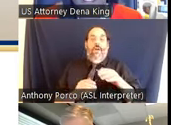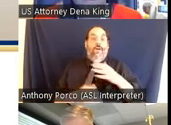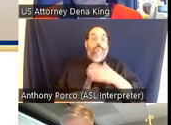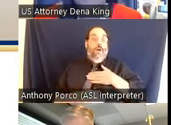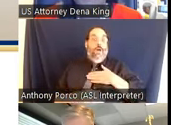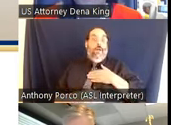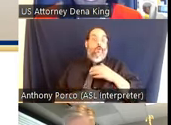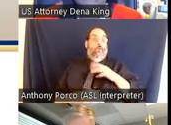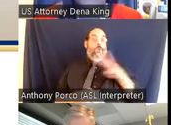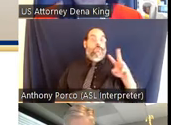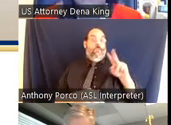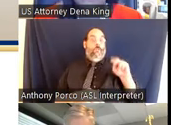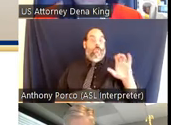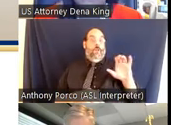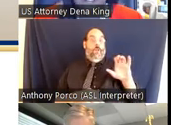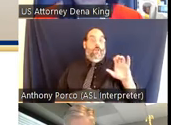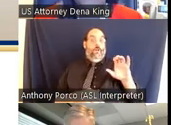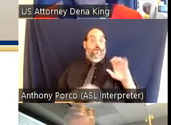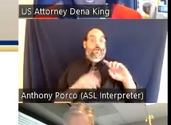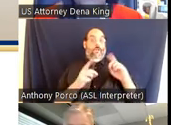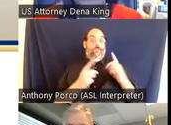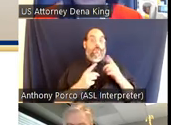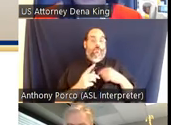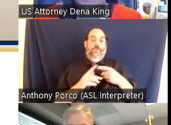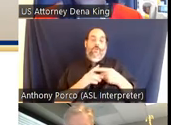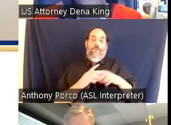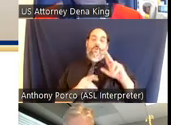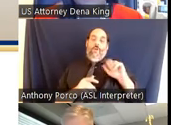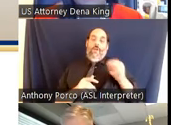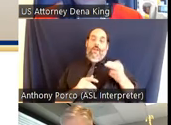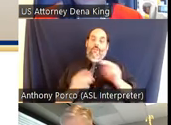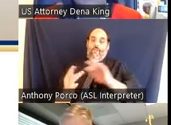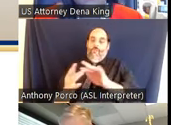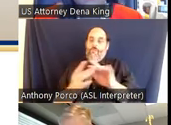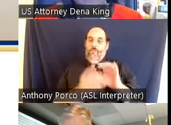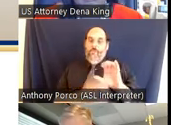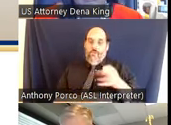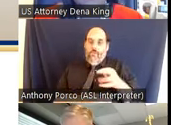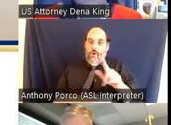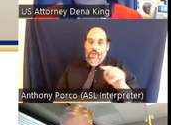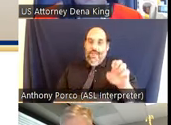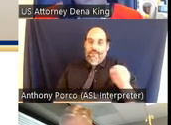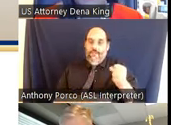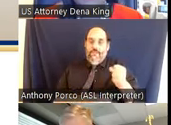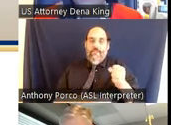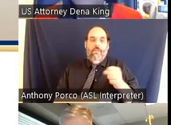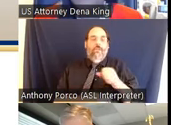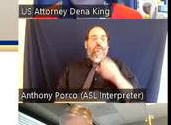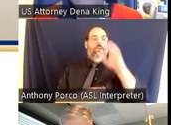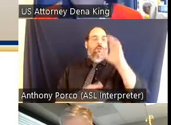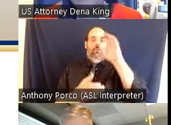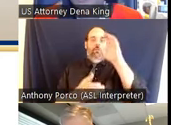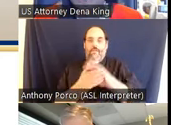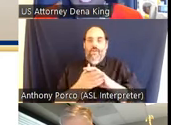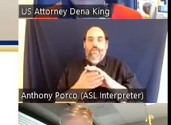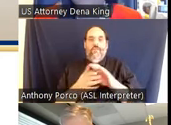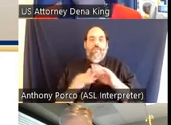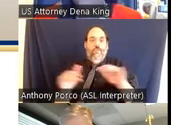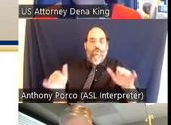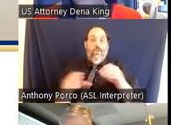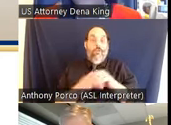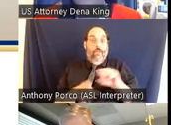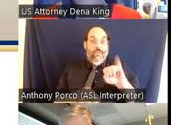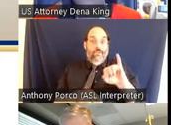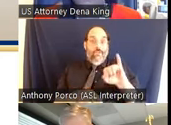North Carolina, we launched United Against Hate with outreach to Charlotte's Sikh community. The Sikh community in my district has